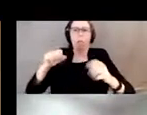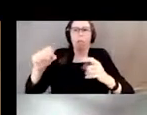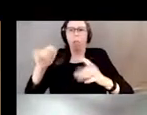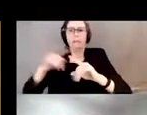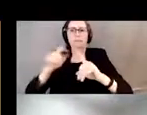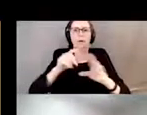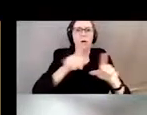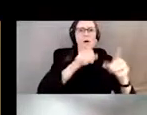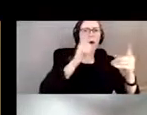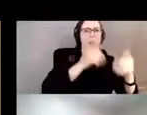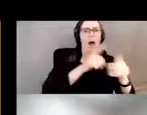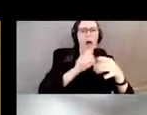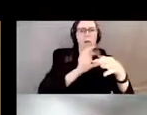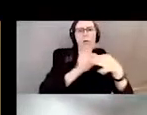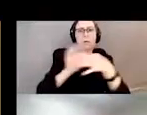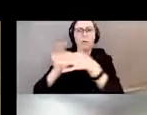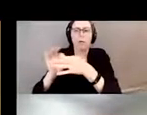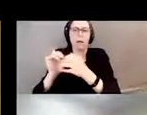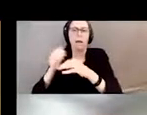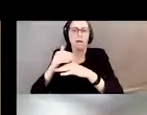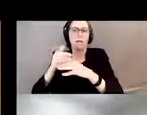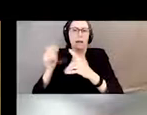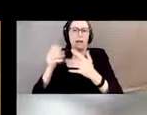forming after the 1940s.